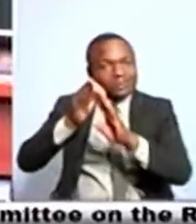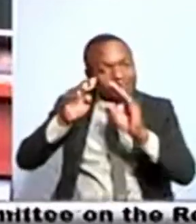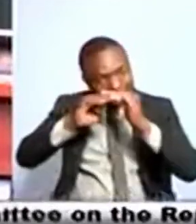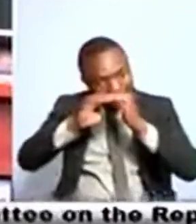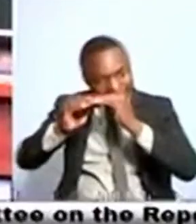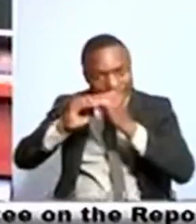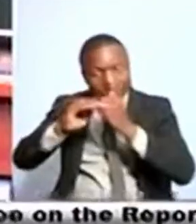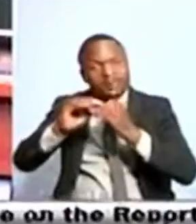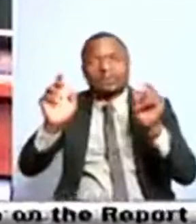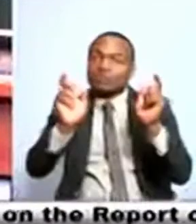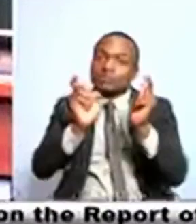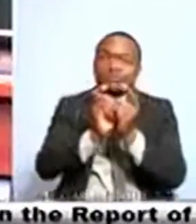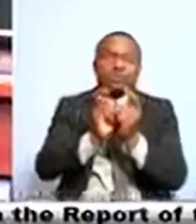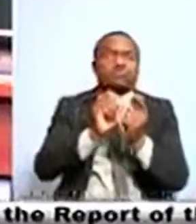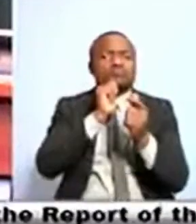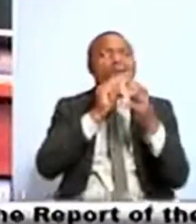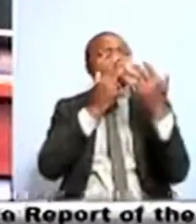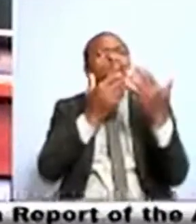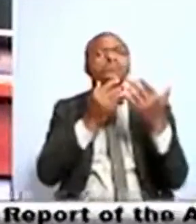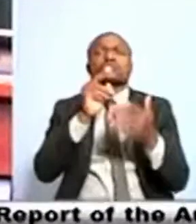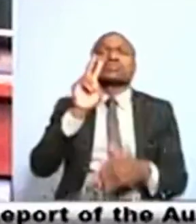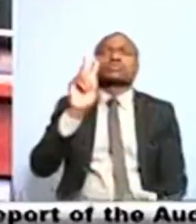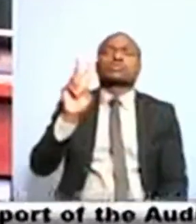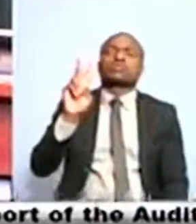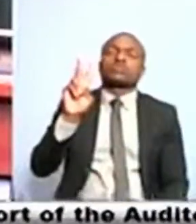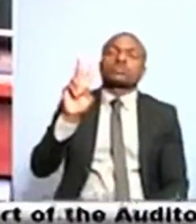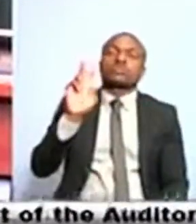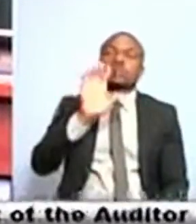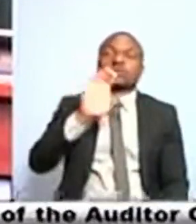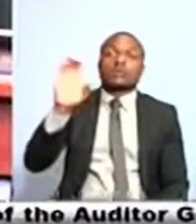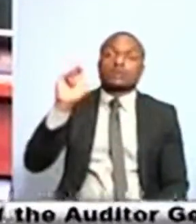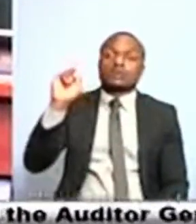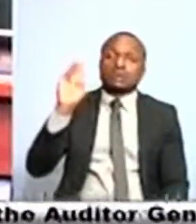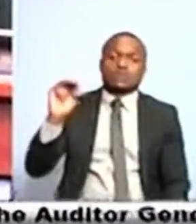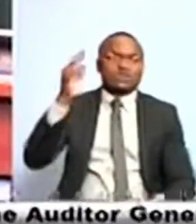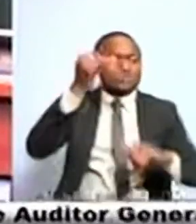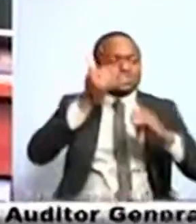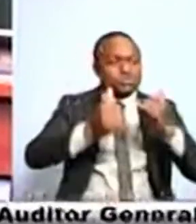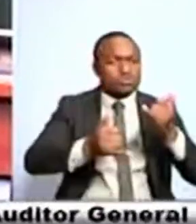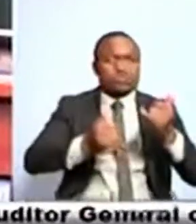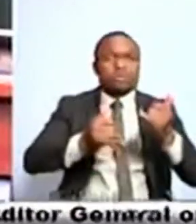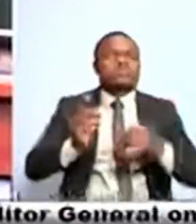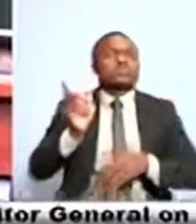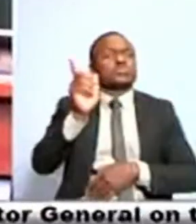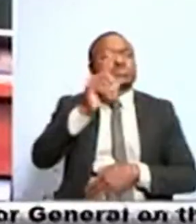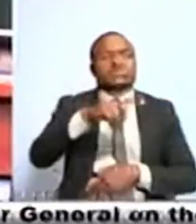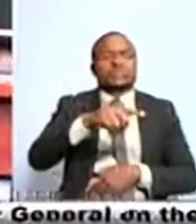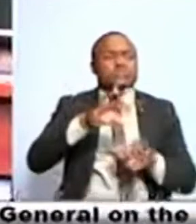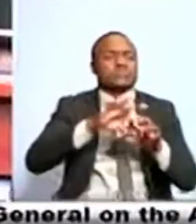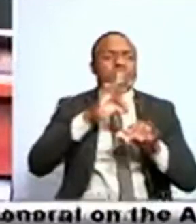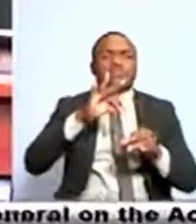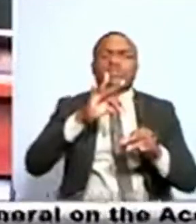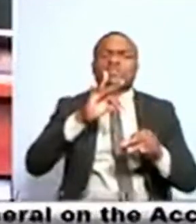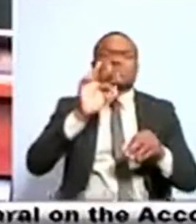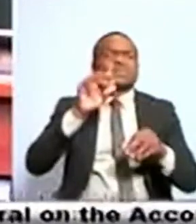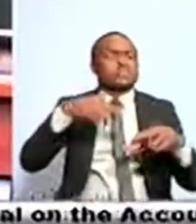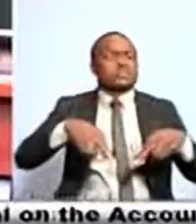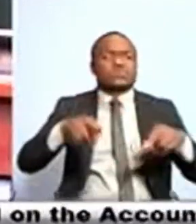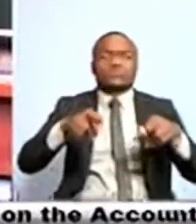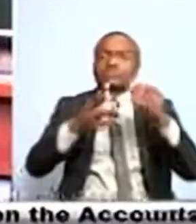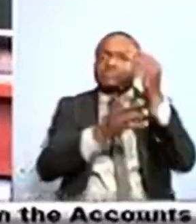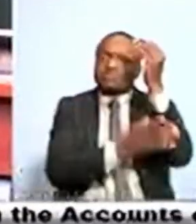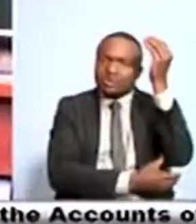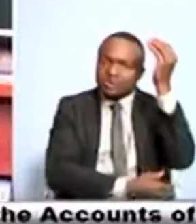instead of waiting until, for example, a 200-kilometer road is completed and then we find it has not been done properly. It's too late, it's